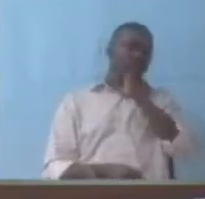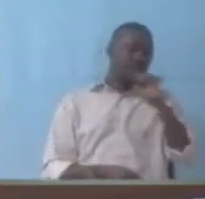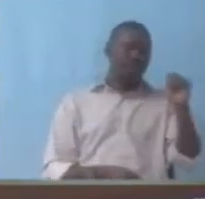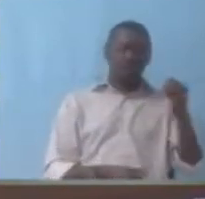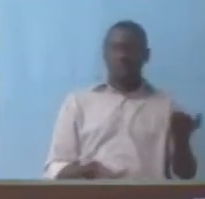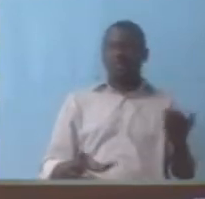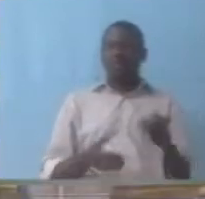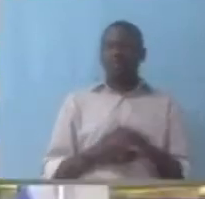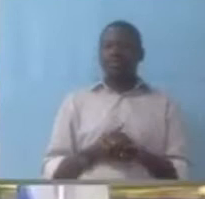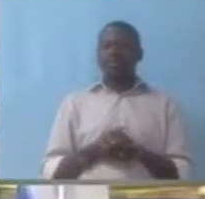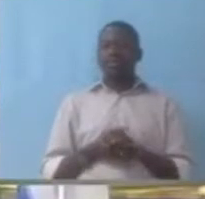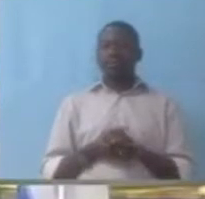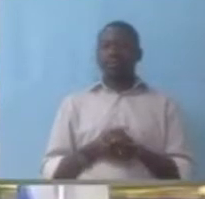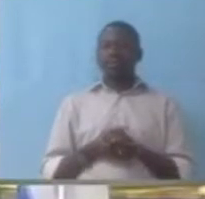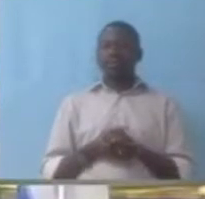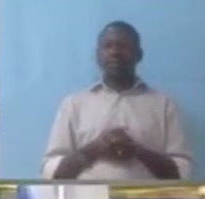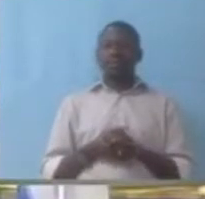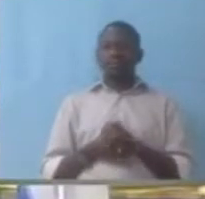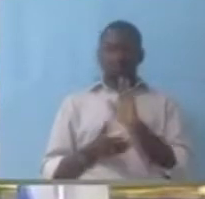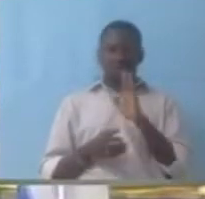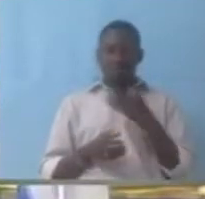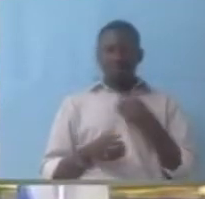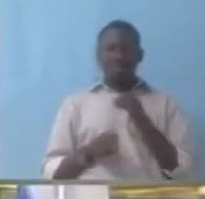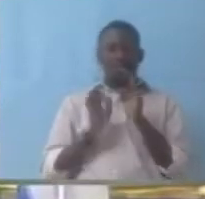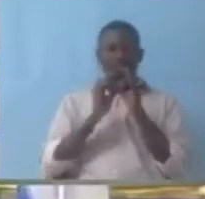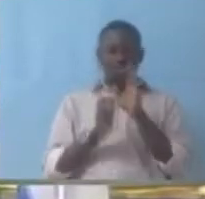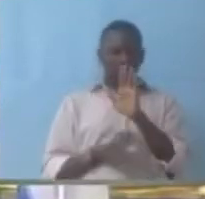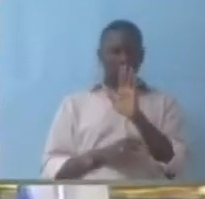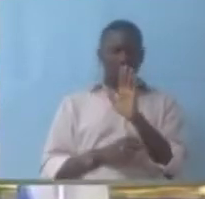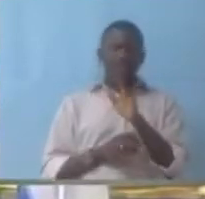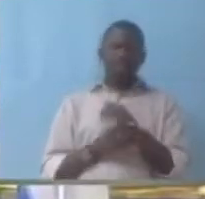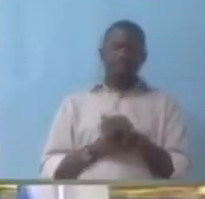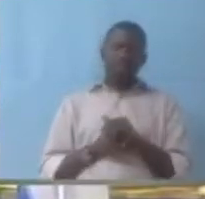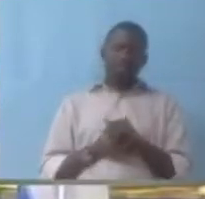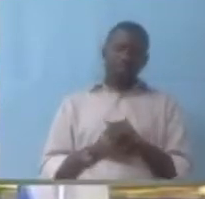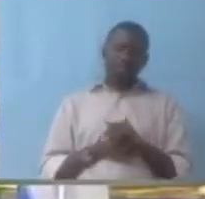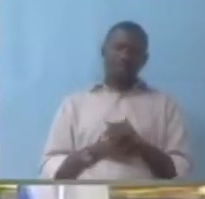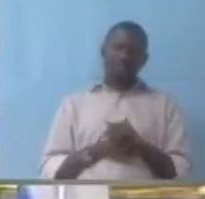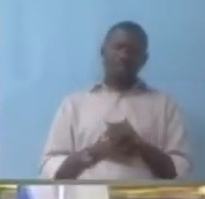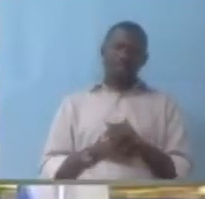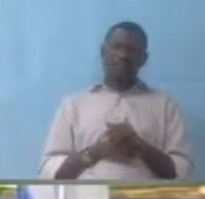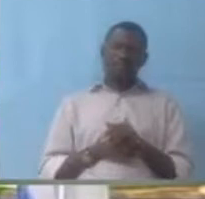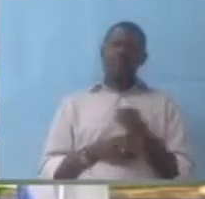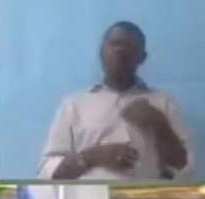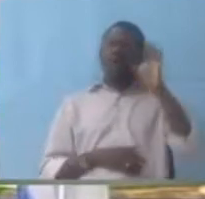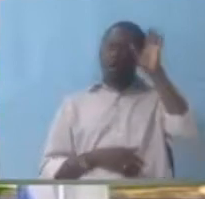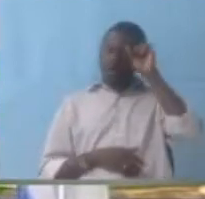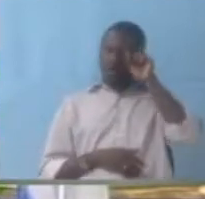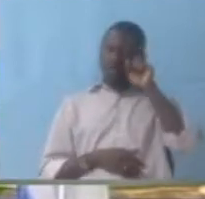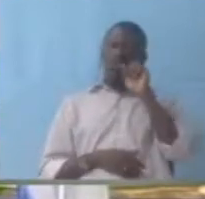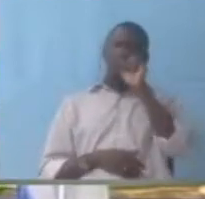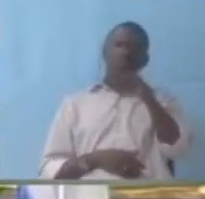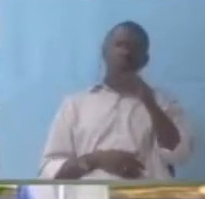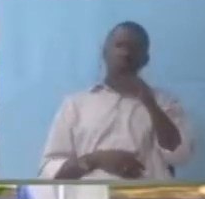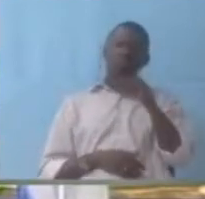pare. Mrs. Bensuda, let me just interject at this point. Mrs. Bensuda, mbarunga bantambili nyaro yintimben. I understand that your position